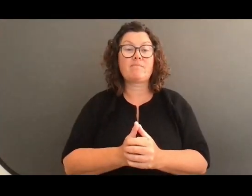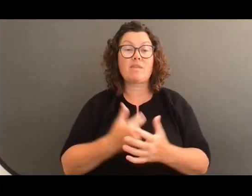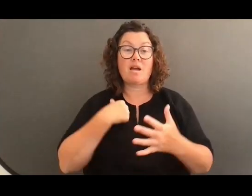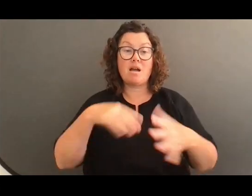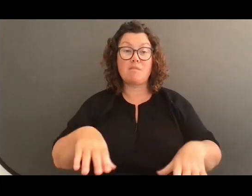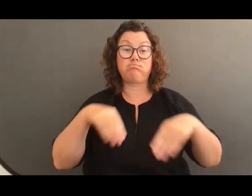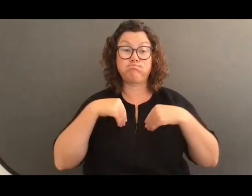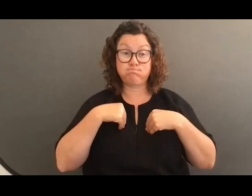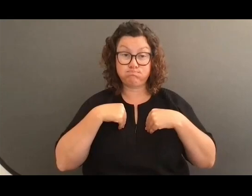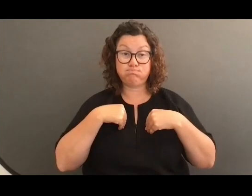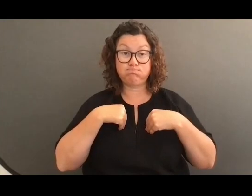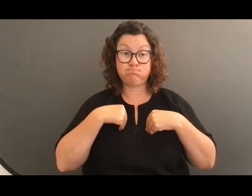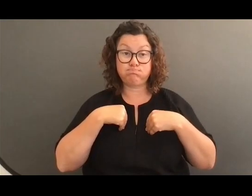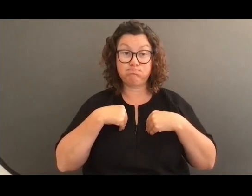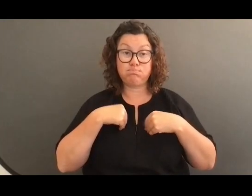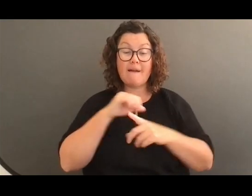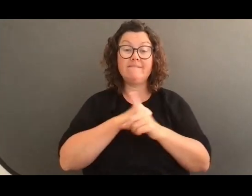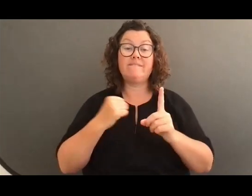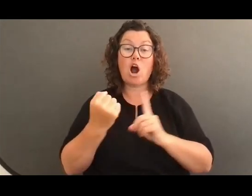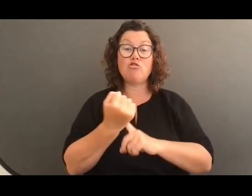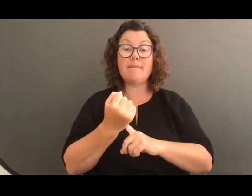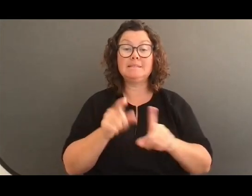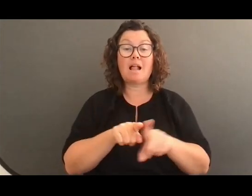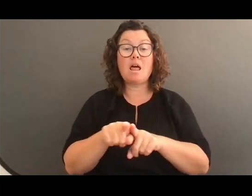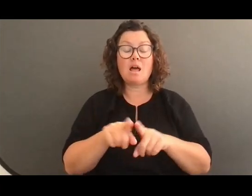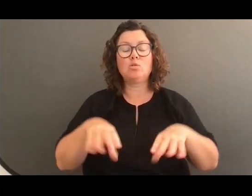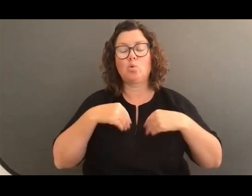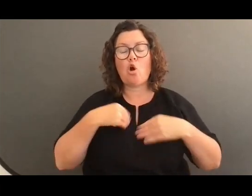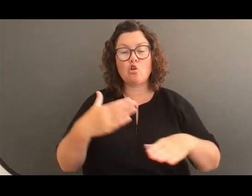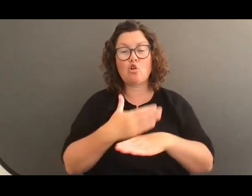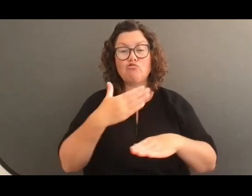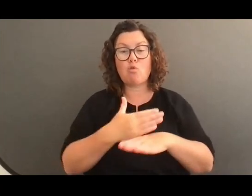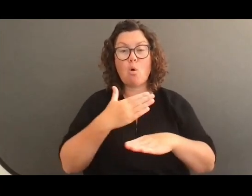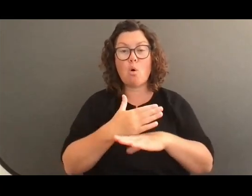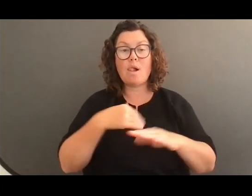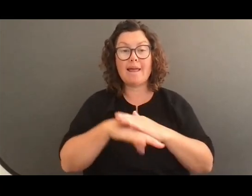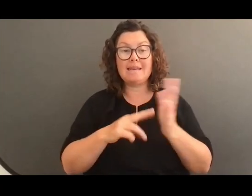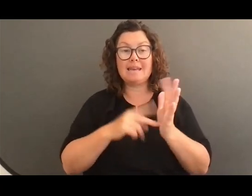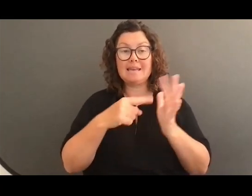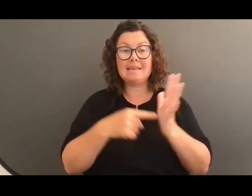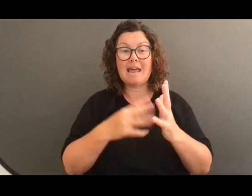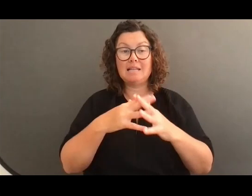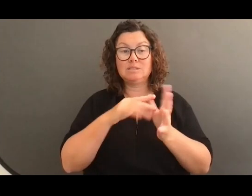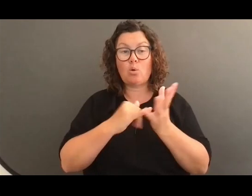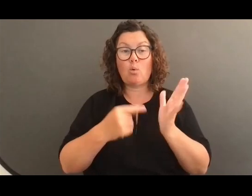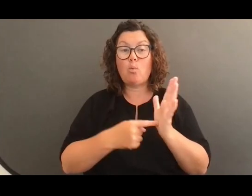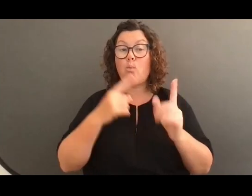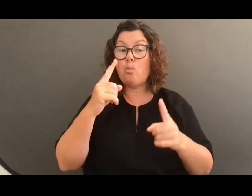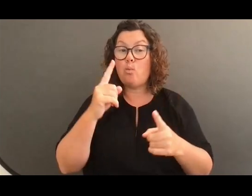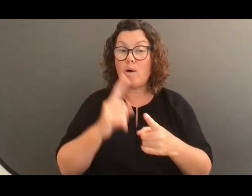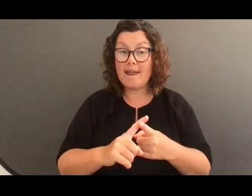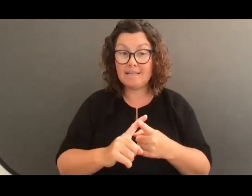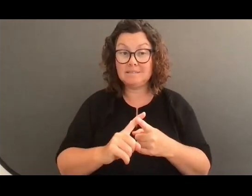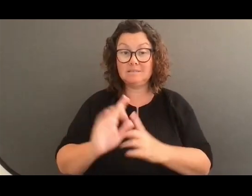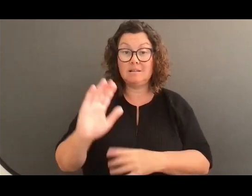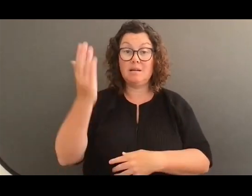at NetWaste. And so I now work on behalf of 25 member councils in a voluntary waste group, which was not even something that I knew existed until that